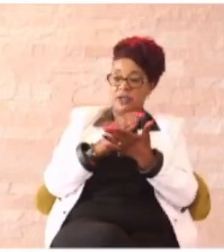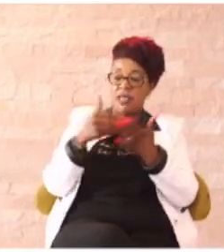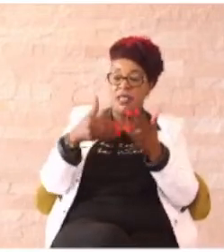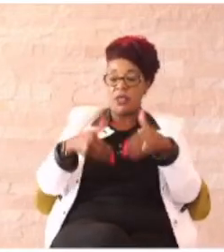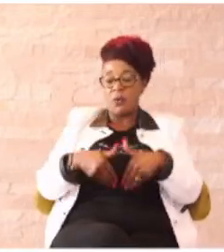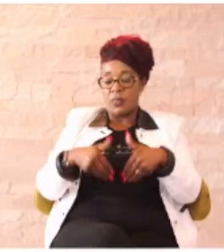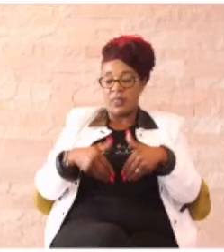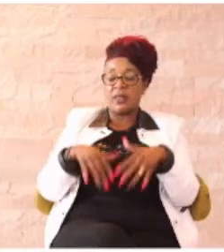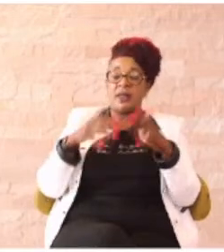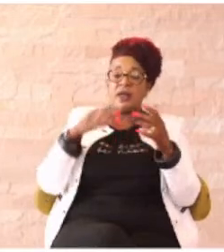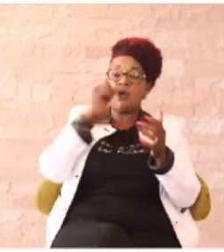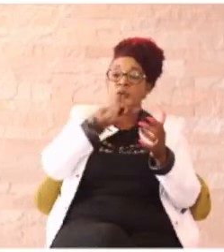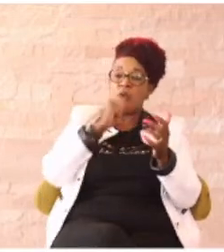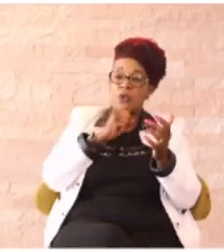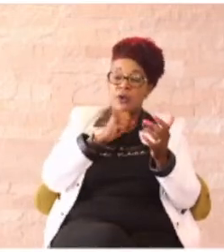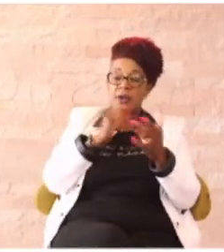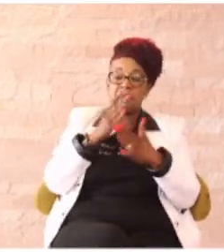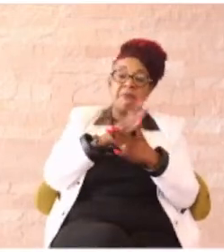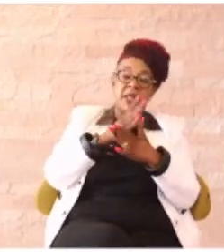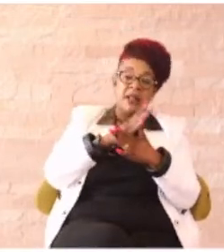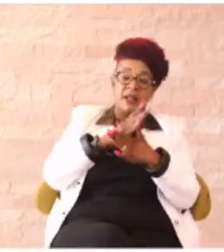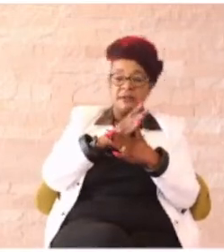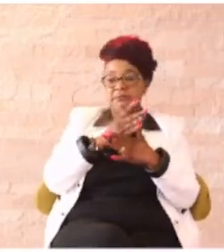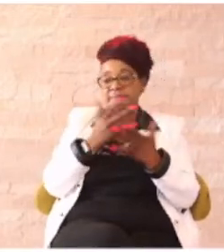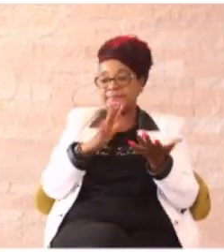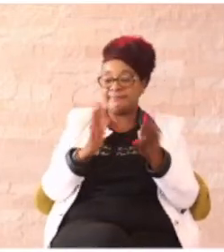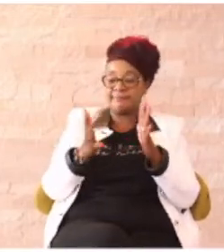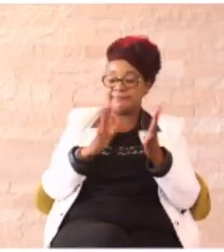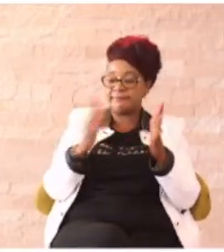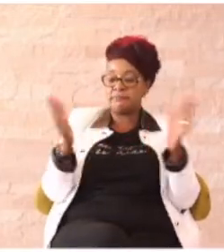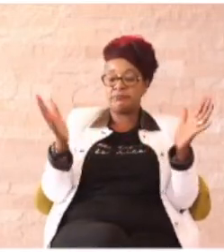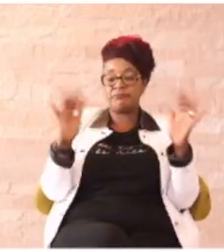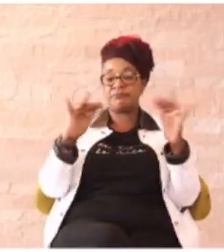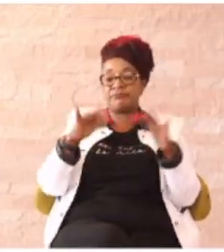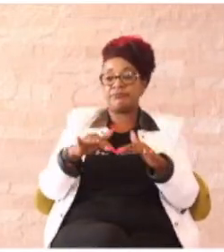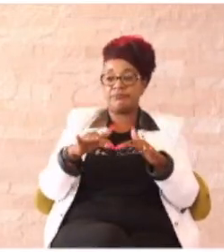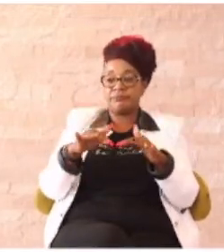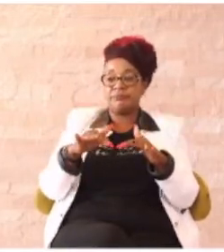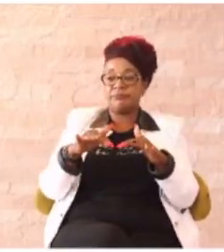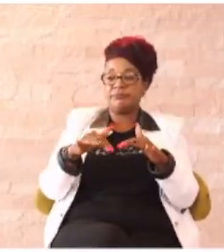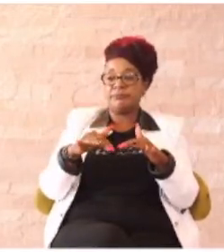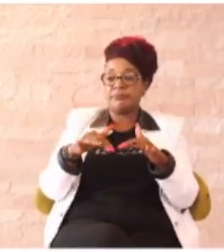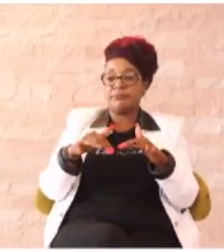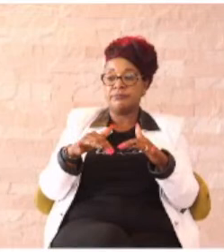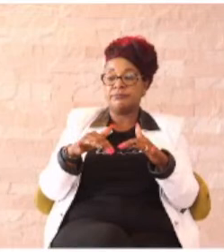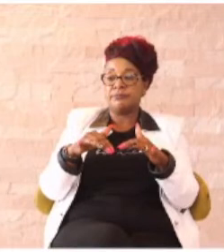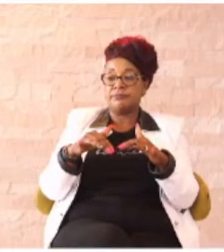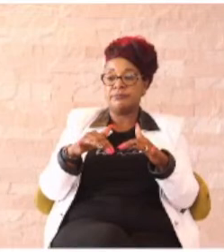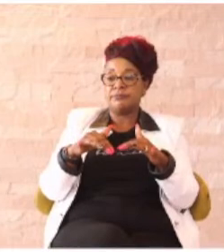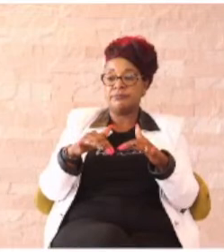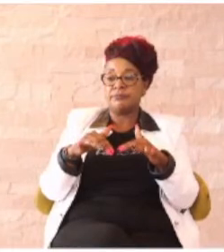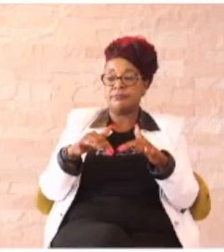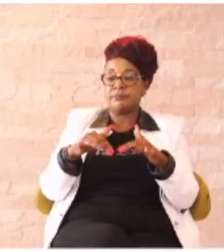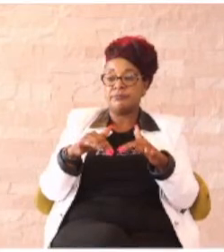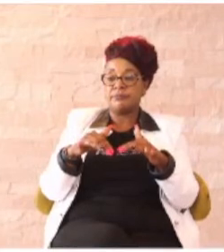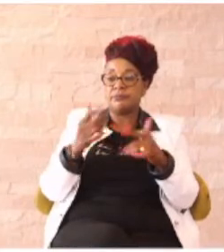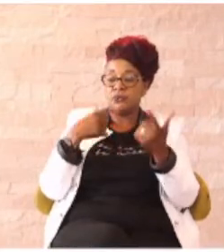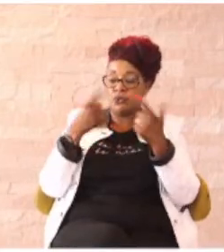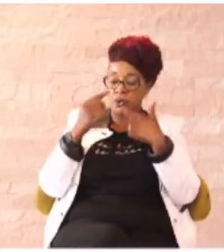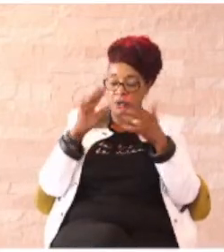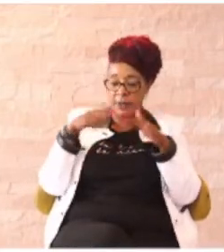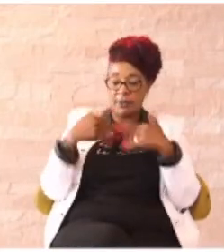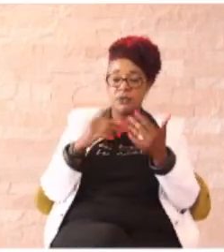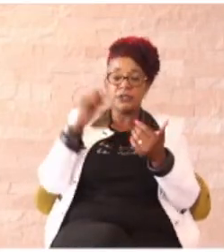old men, middle-aged men get together and discuss on the issue of gender-based